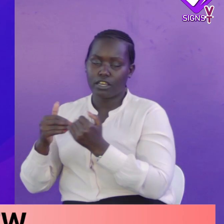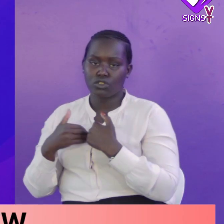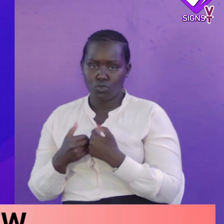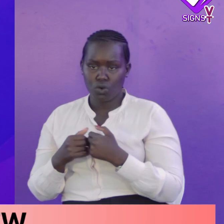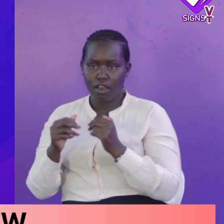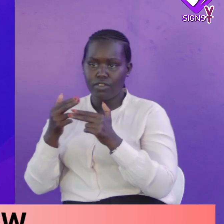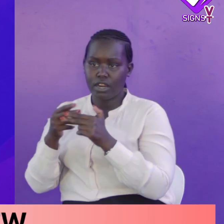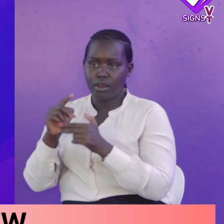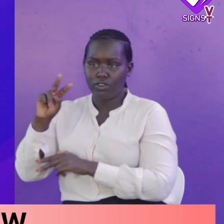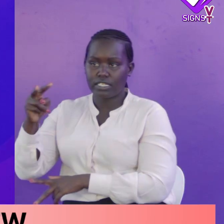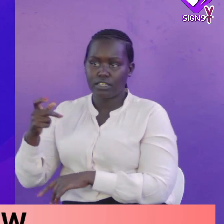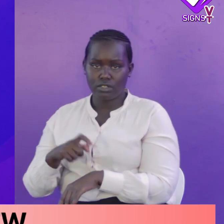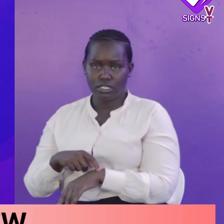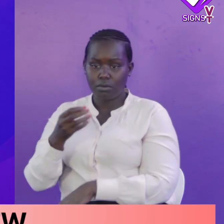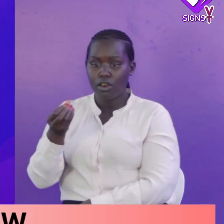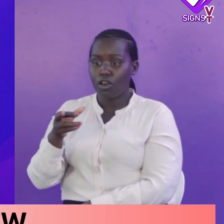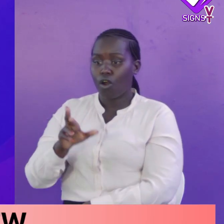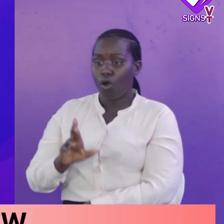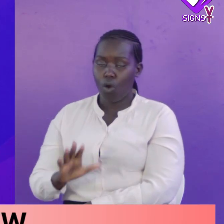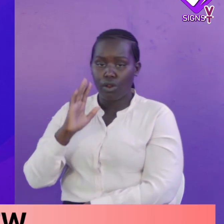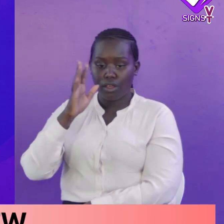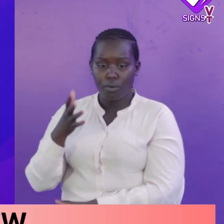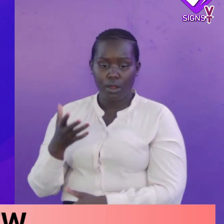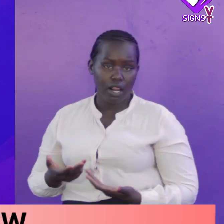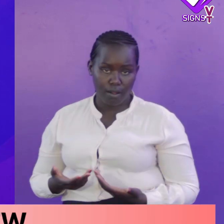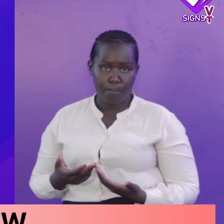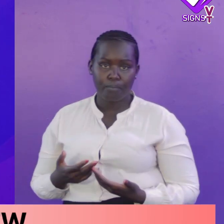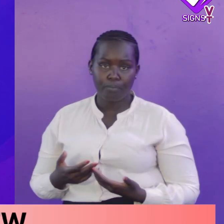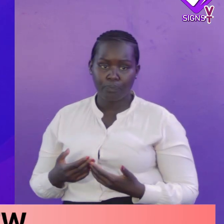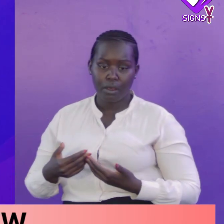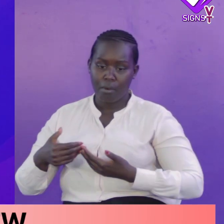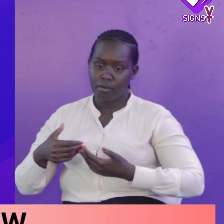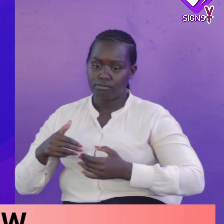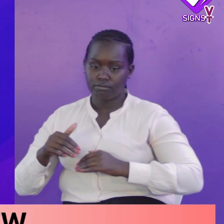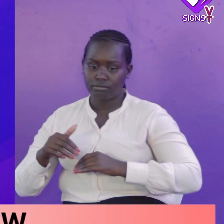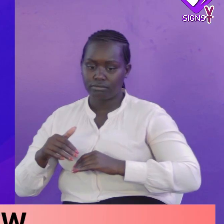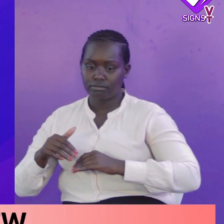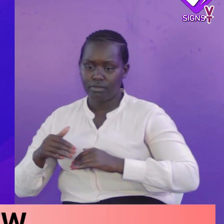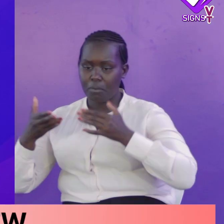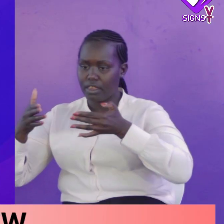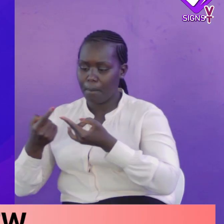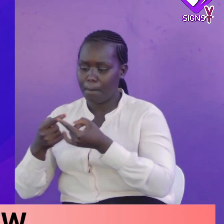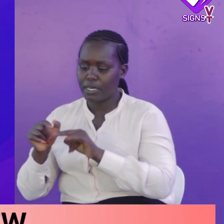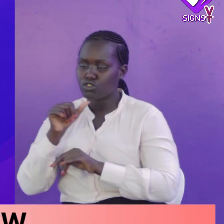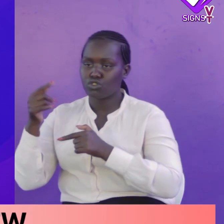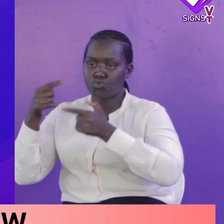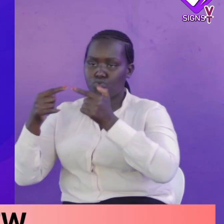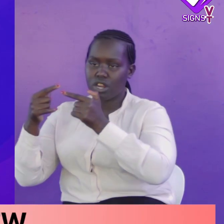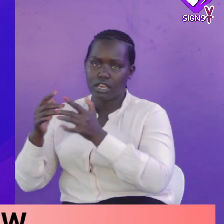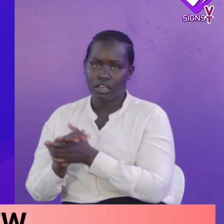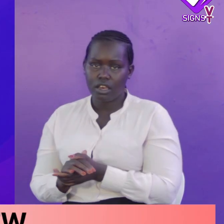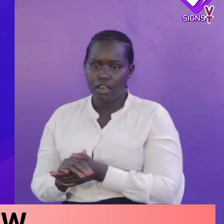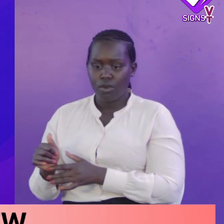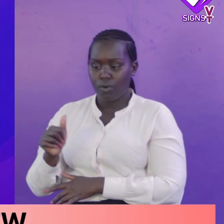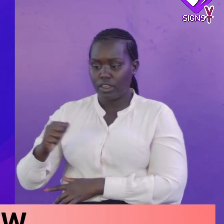second time, or they will just be contenders but not win. On the other side, we will not